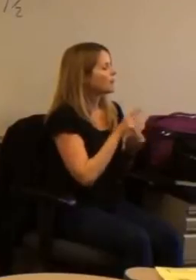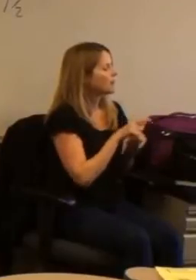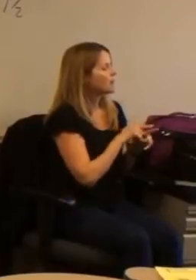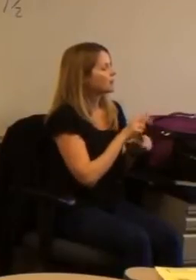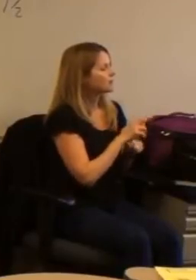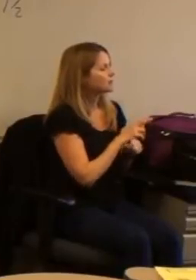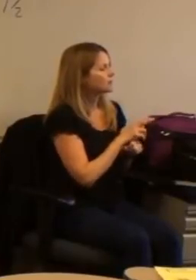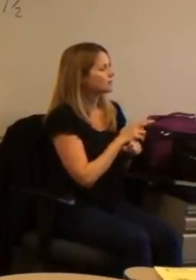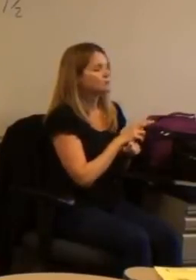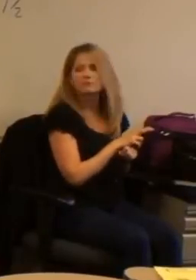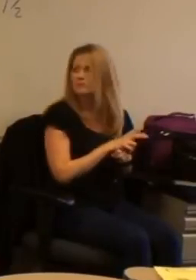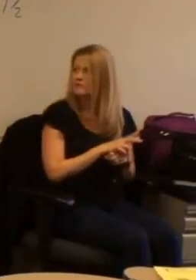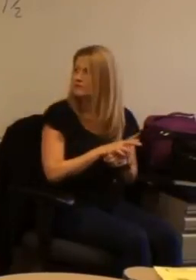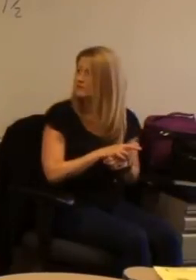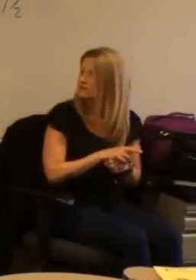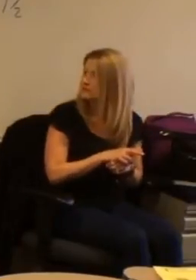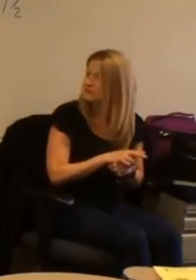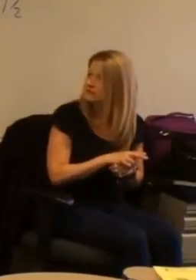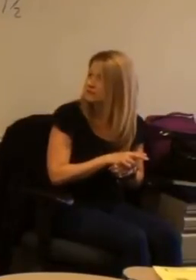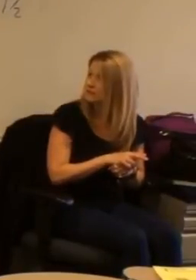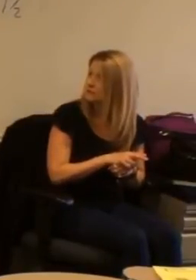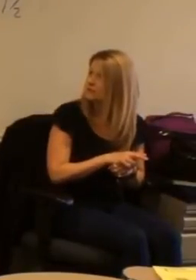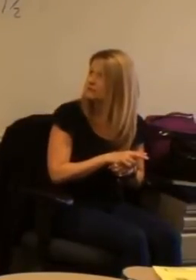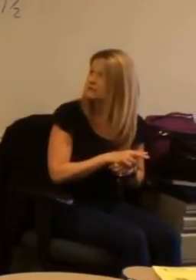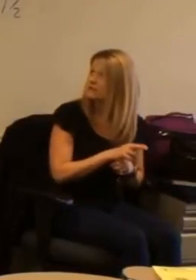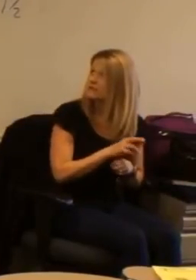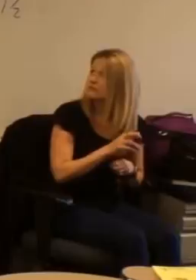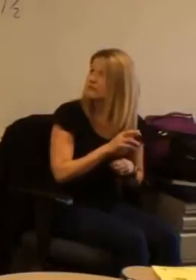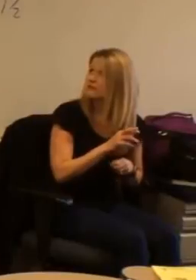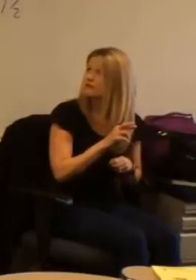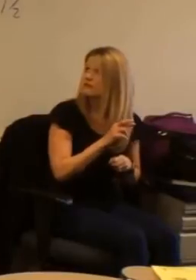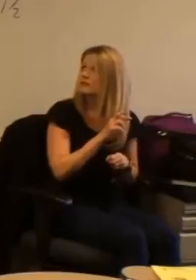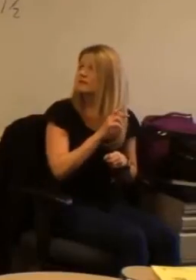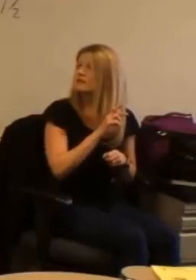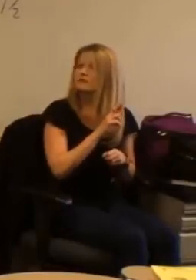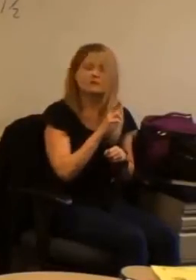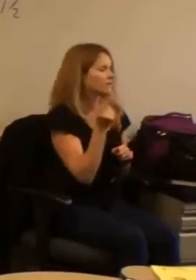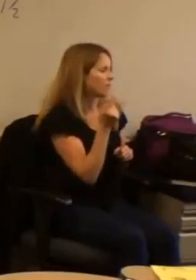Google because, because, so I can learn how to do the alphabet too.